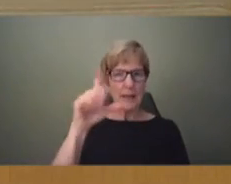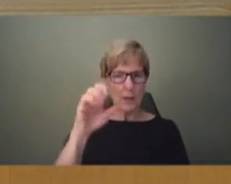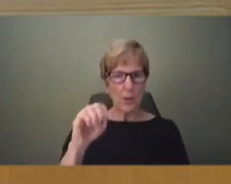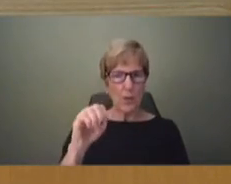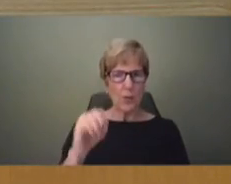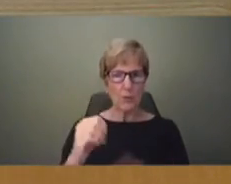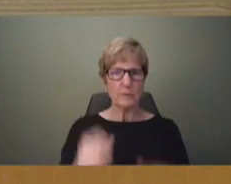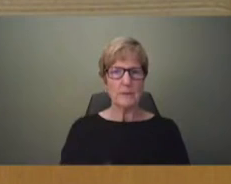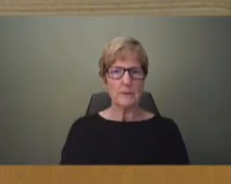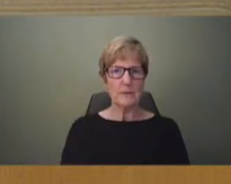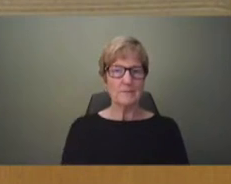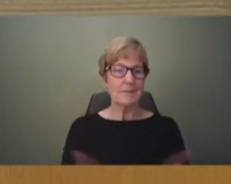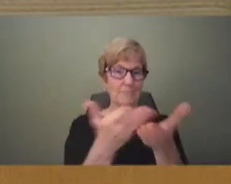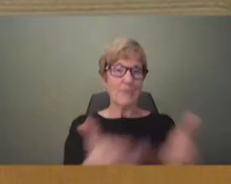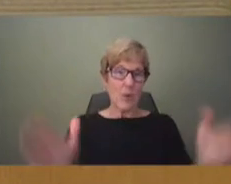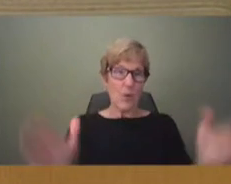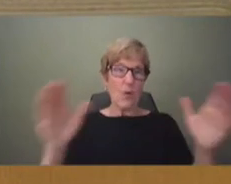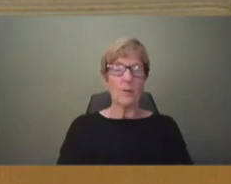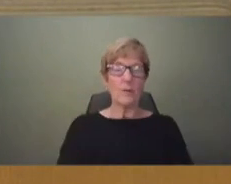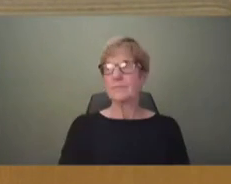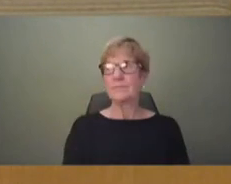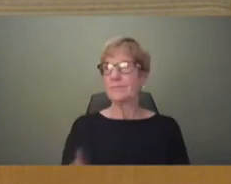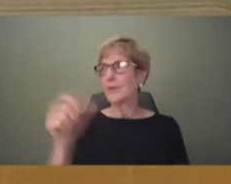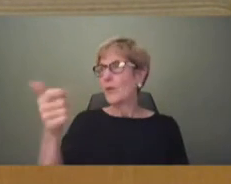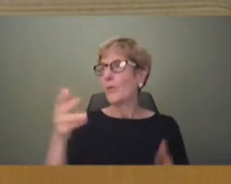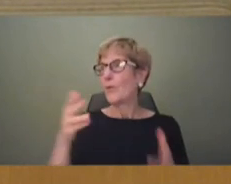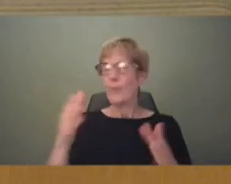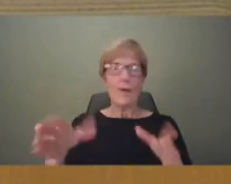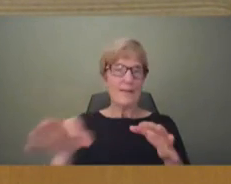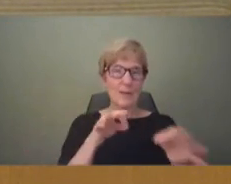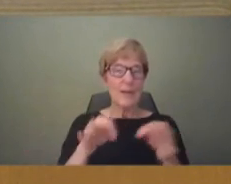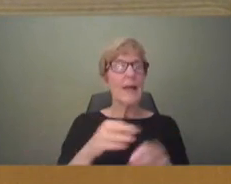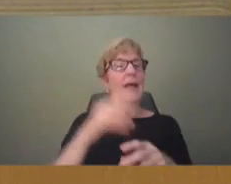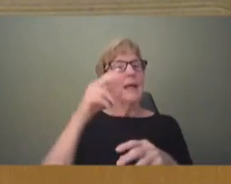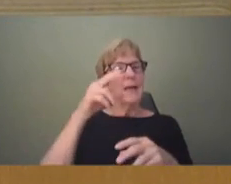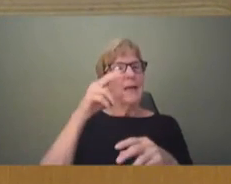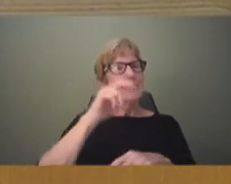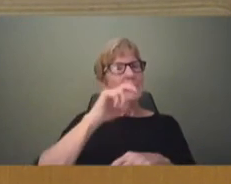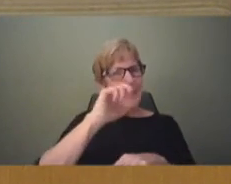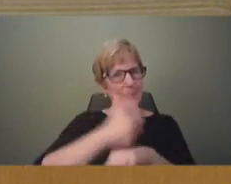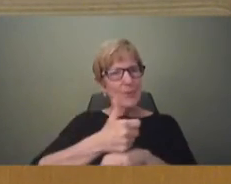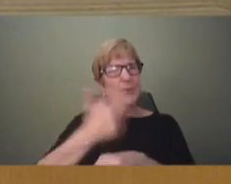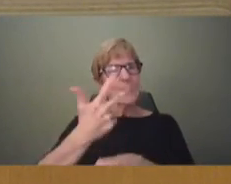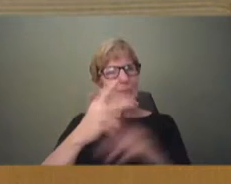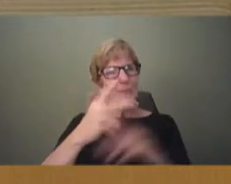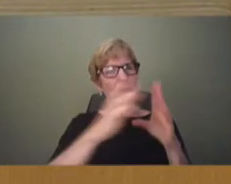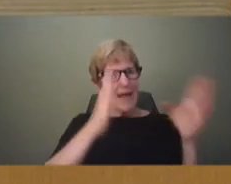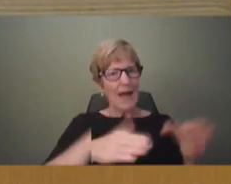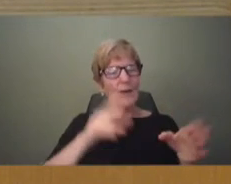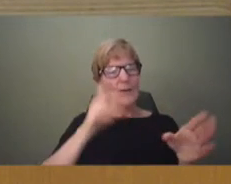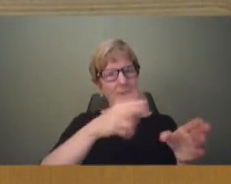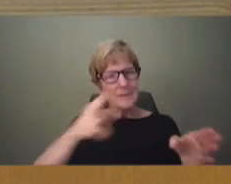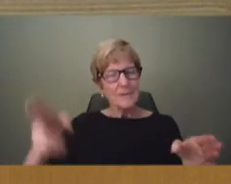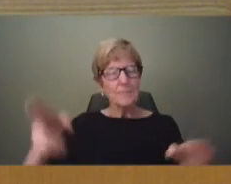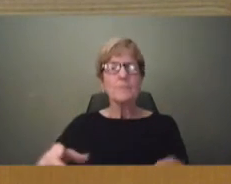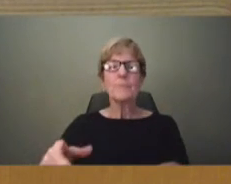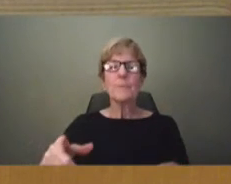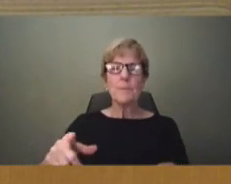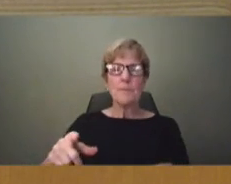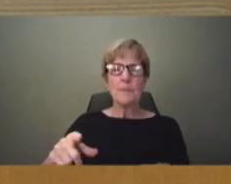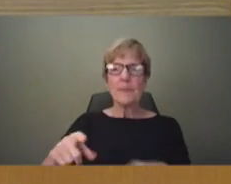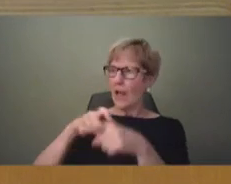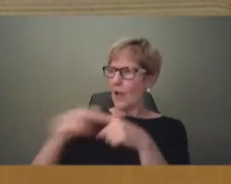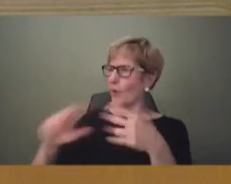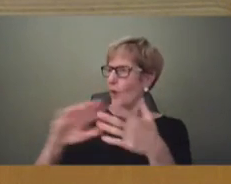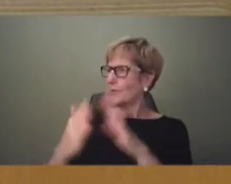of like a a hole there's no other way to describe it they build three houses in a hole um I actually called the city I want to say two